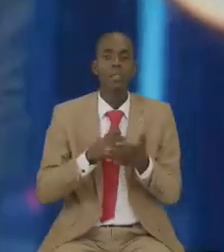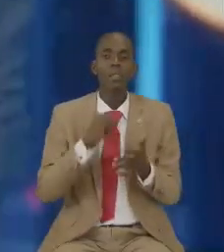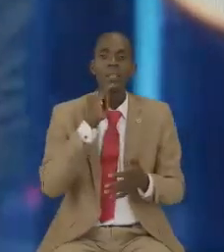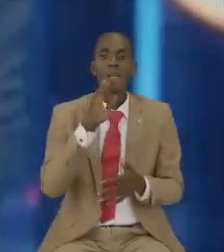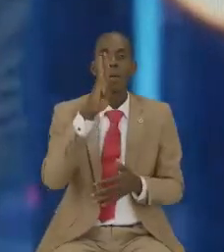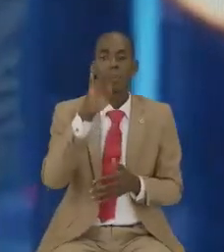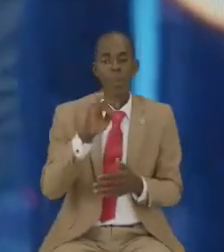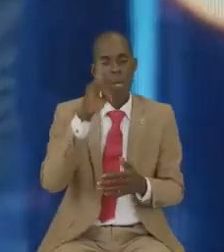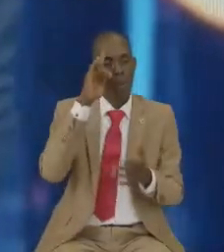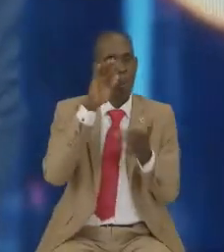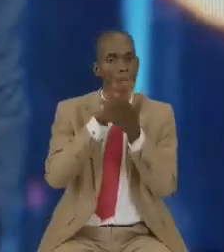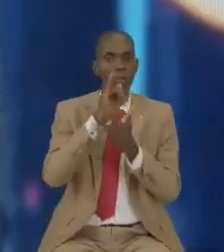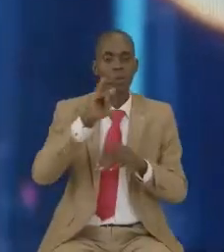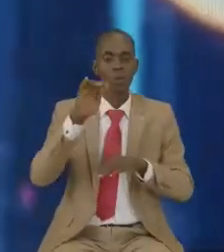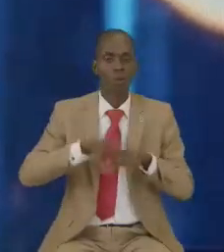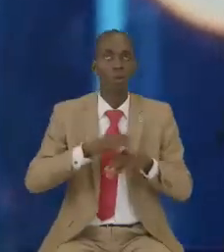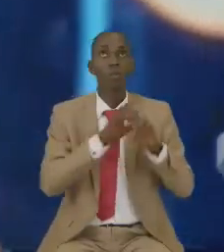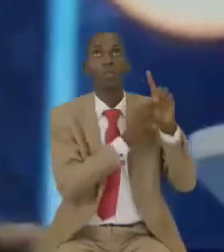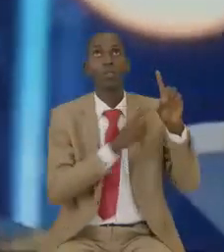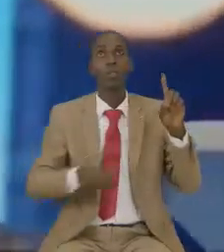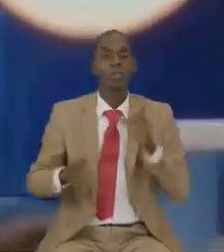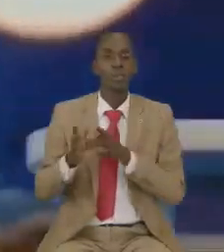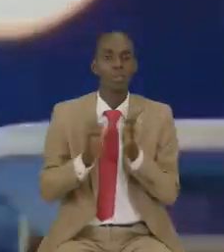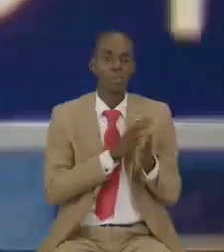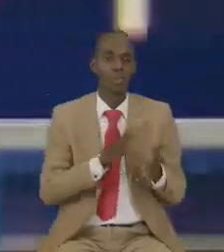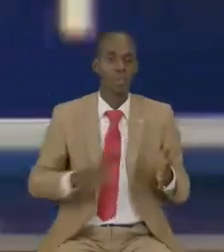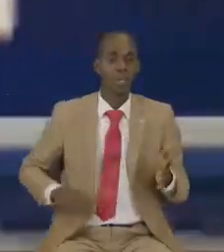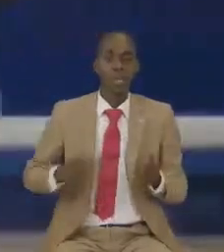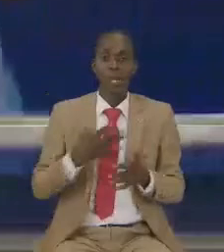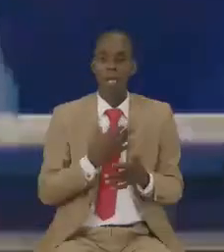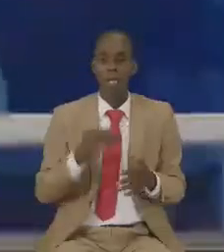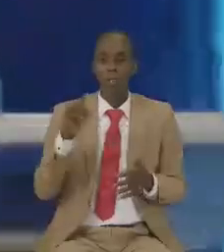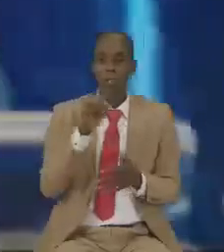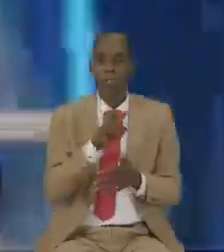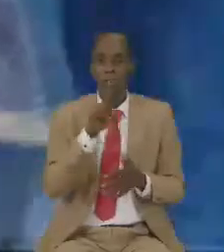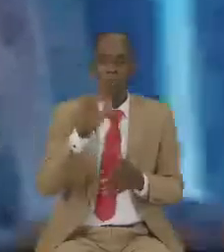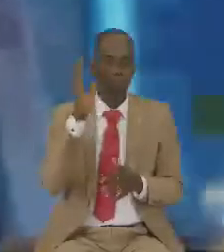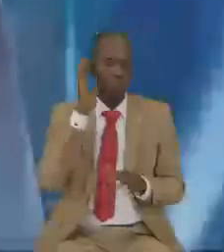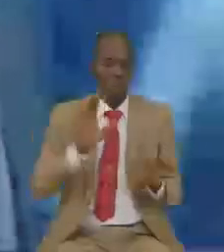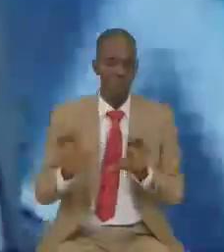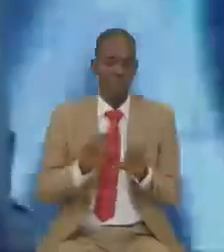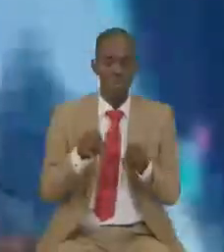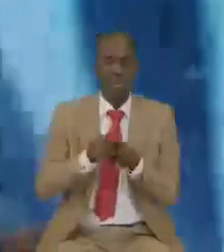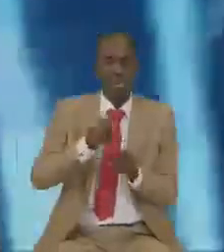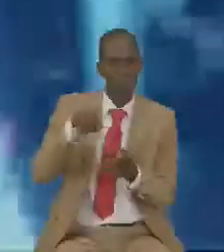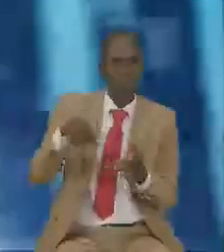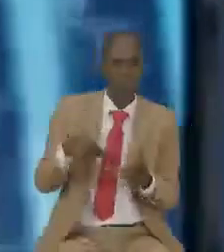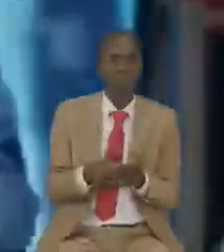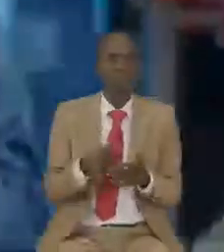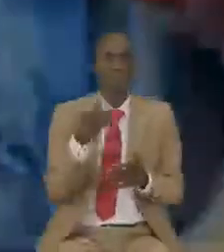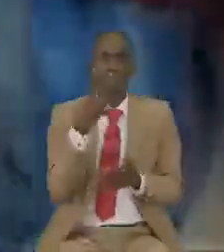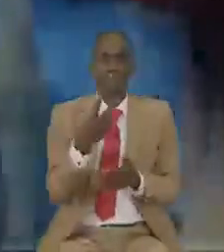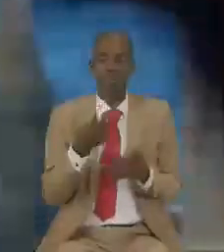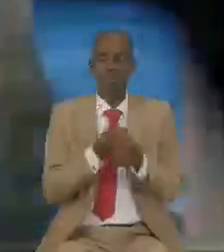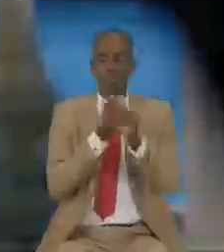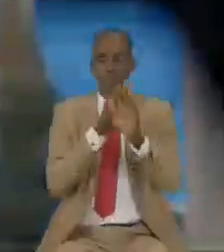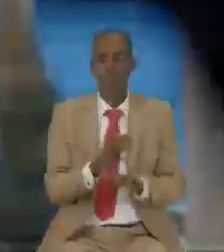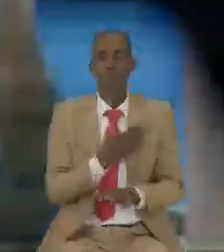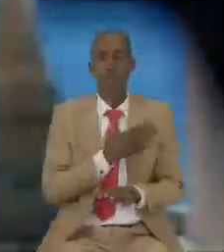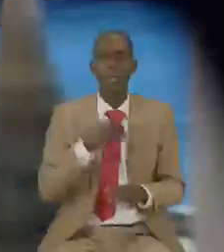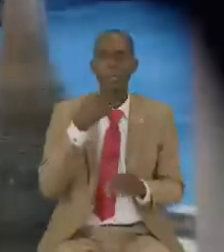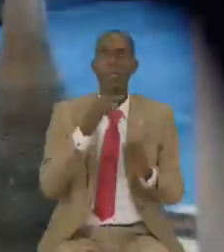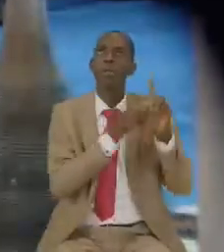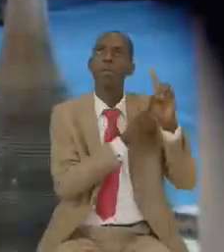believing on the Lord Jesus Christ. And therefore you do as these two disciples come and you say, Lord,